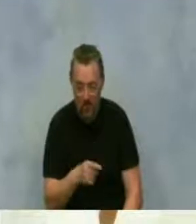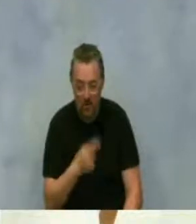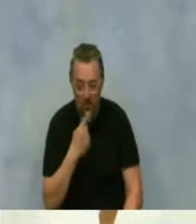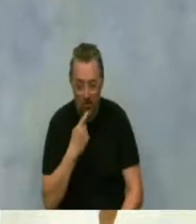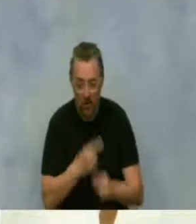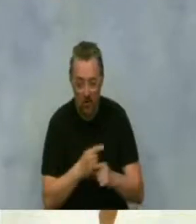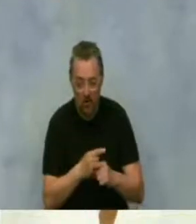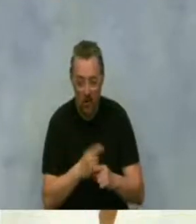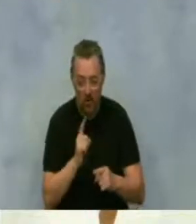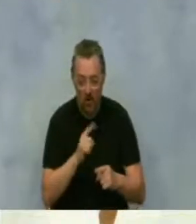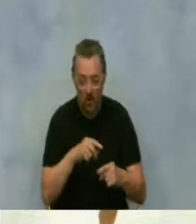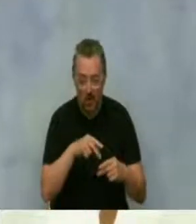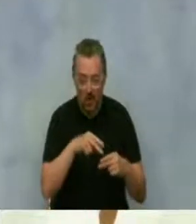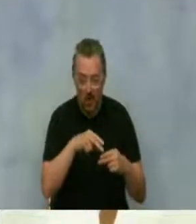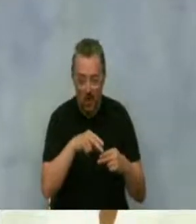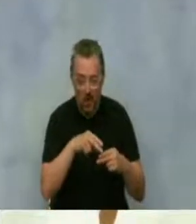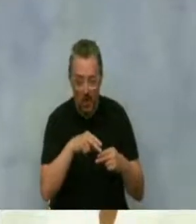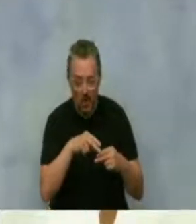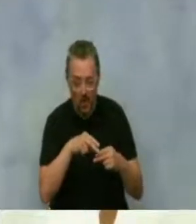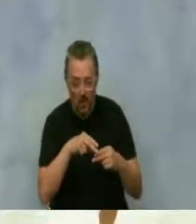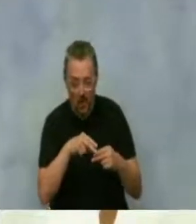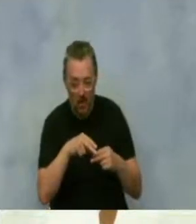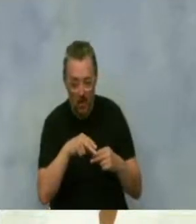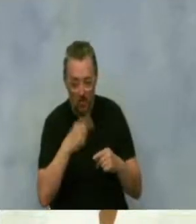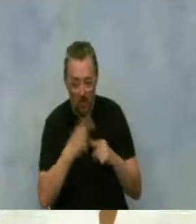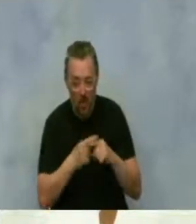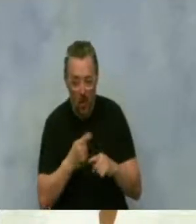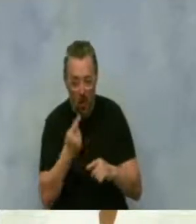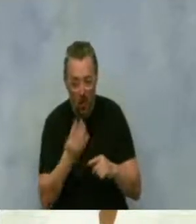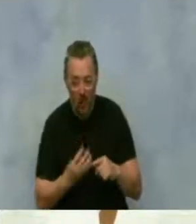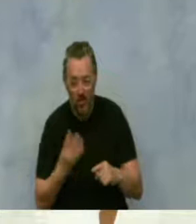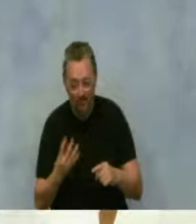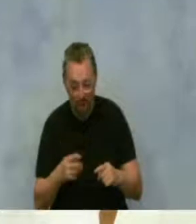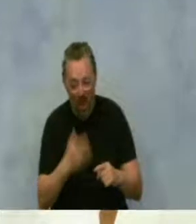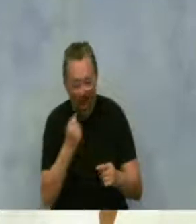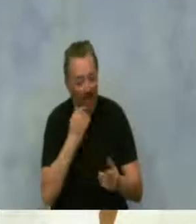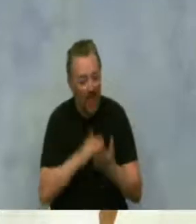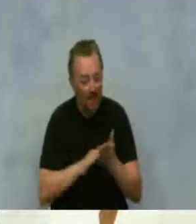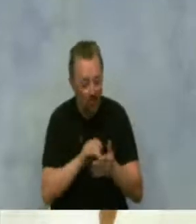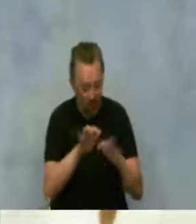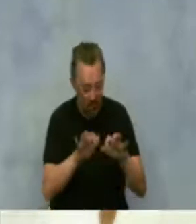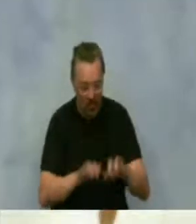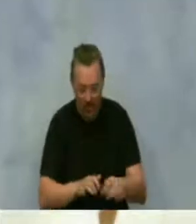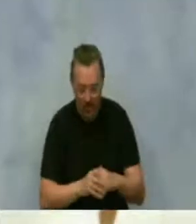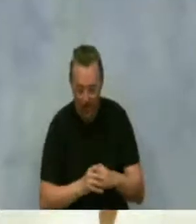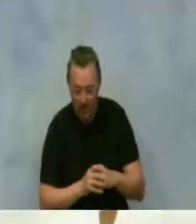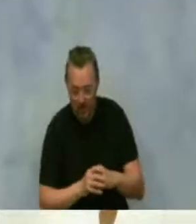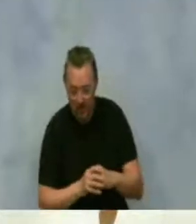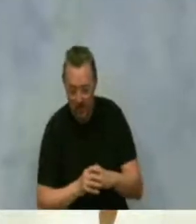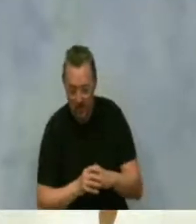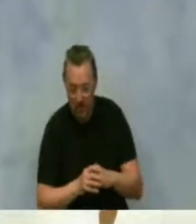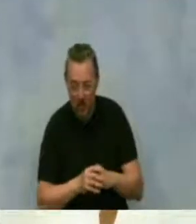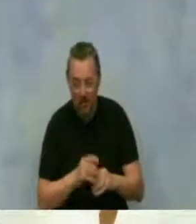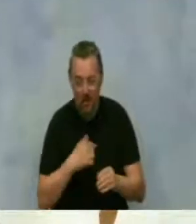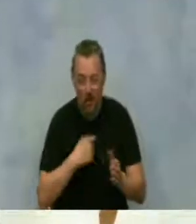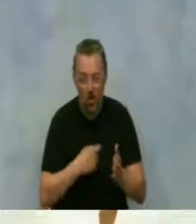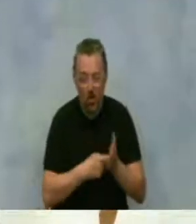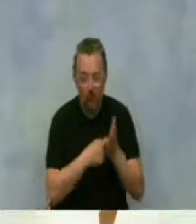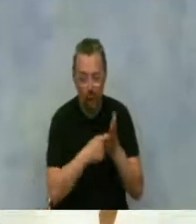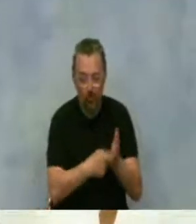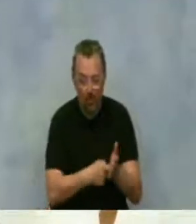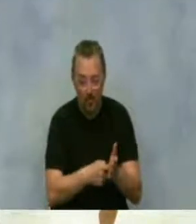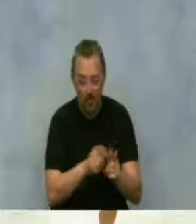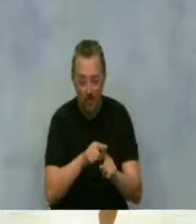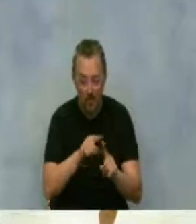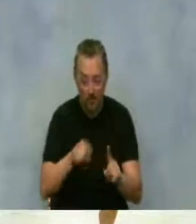there's been changed status to Q4 and provides an explanation for these. Referring the committee back to the recommendations at section